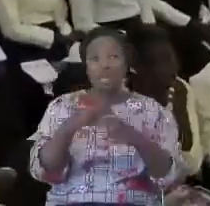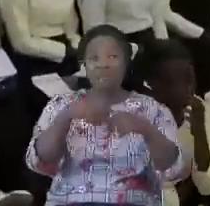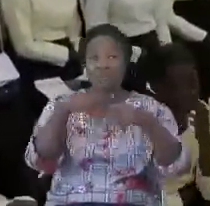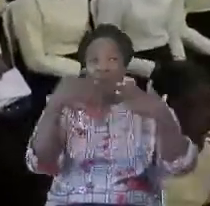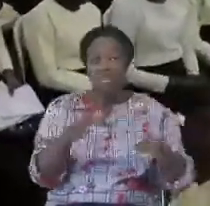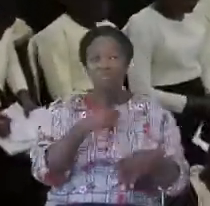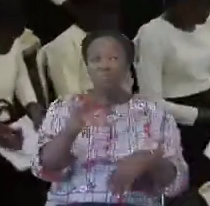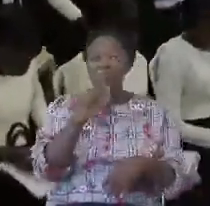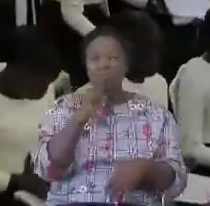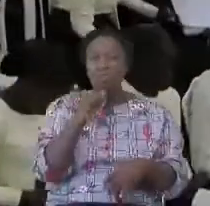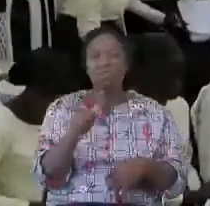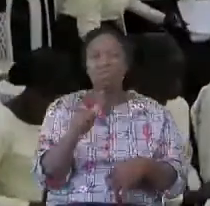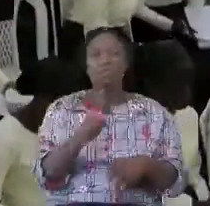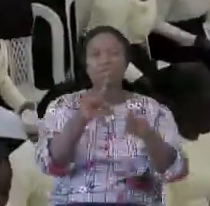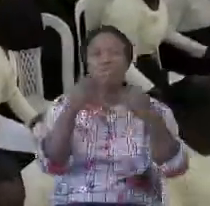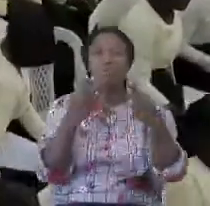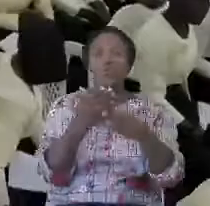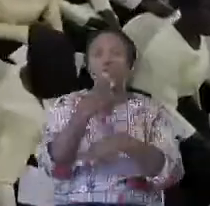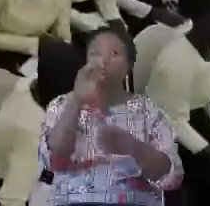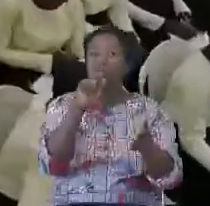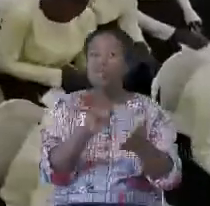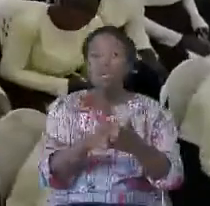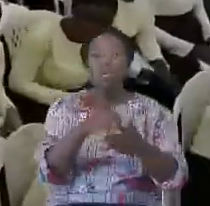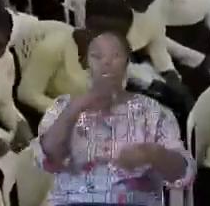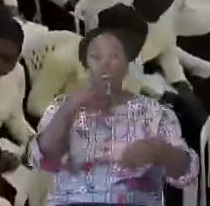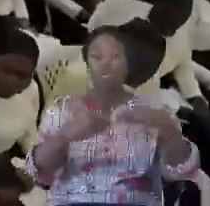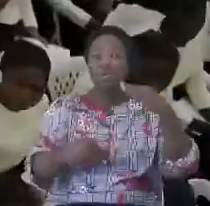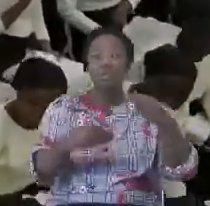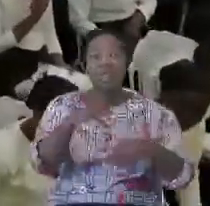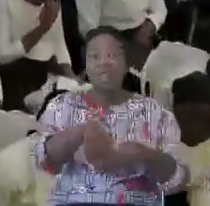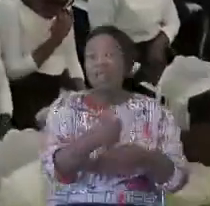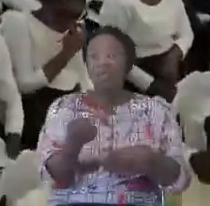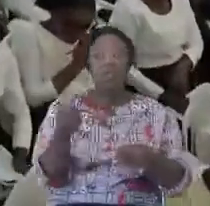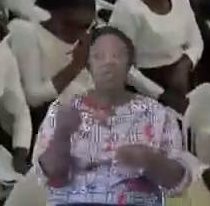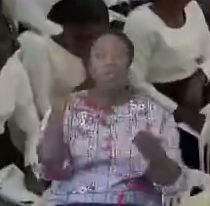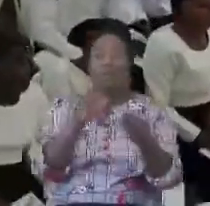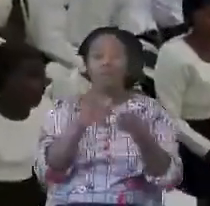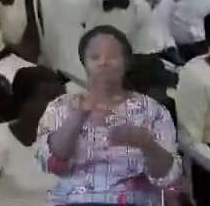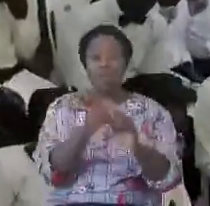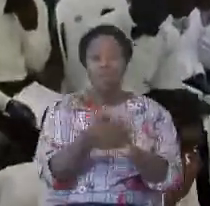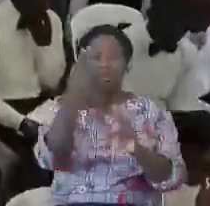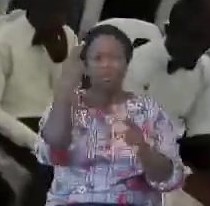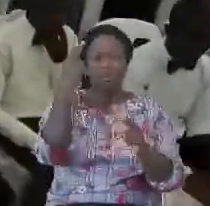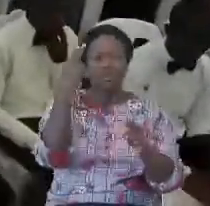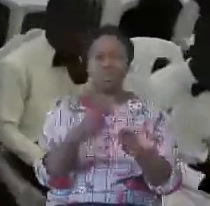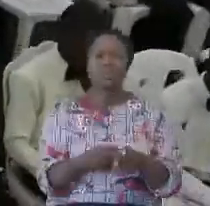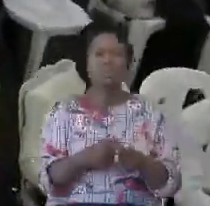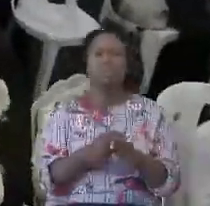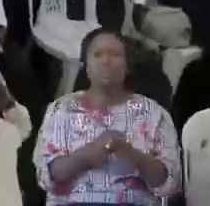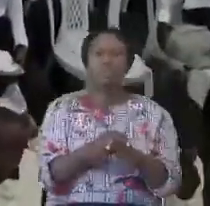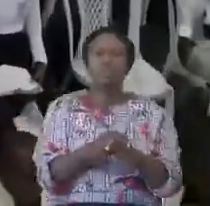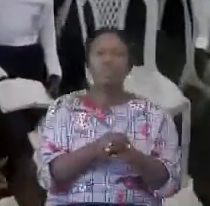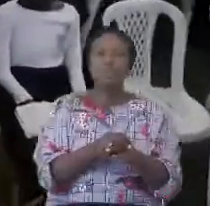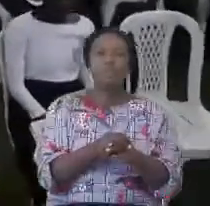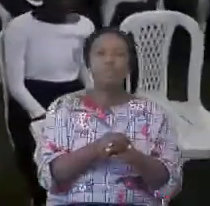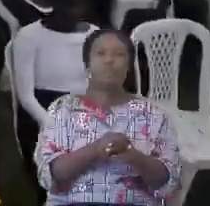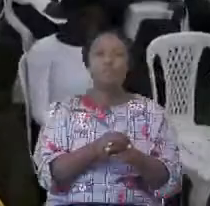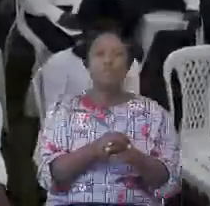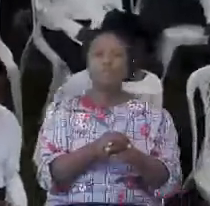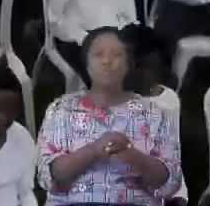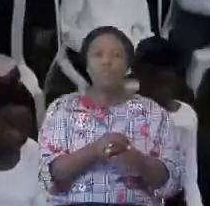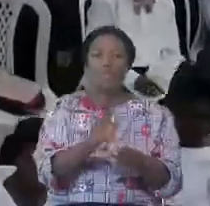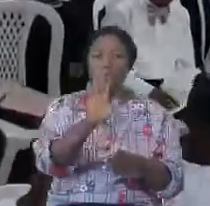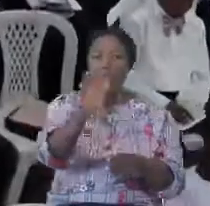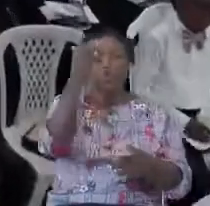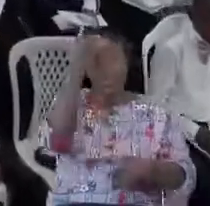all accomplished and finished. And you will no more go through that judgment